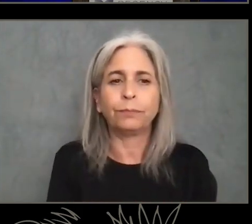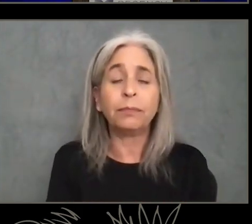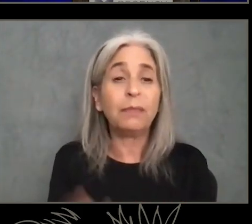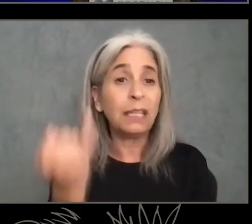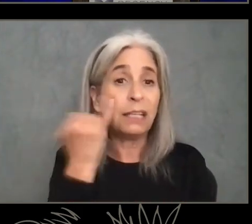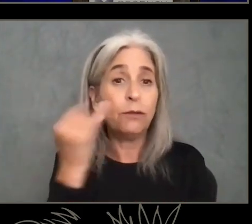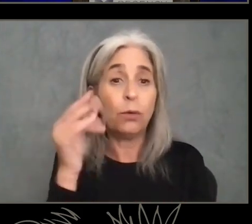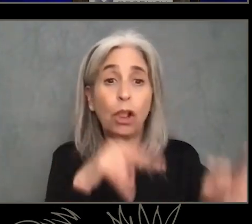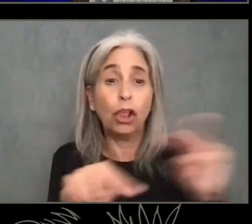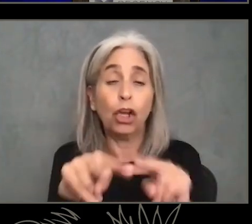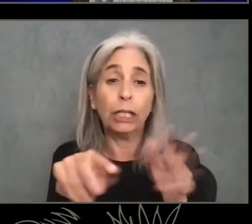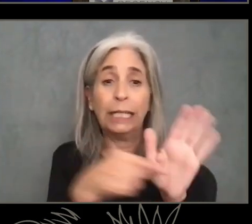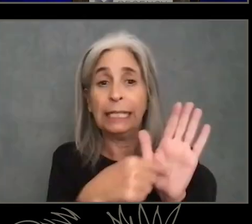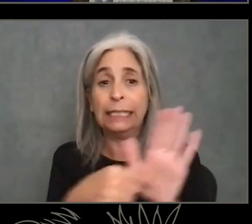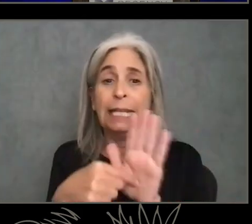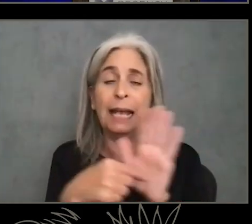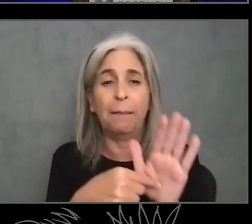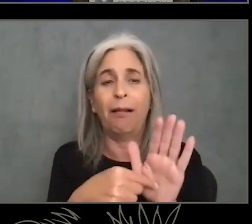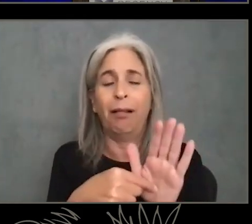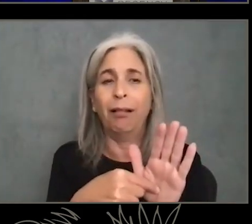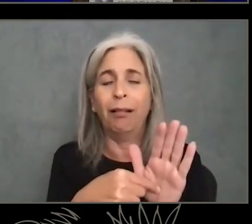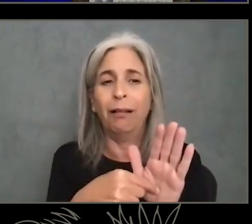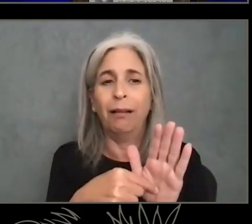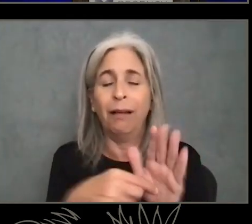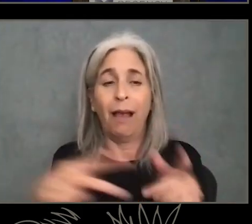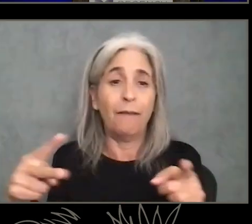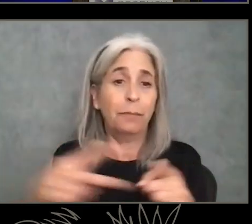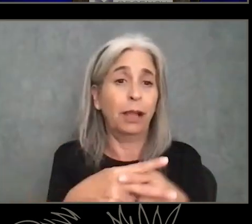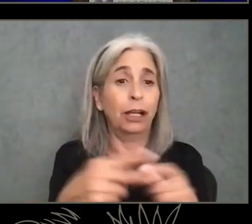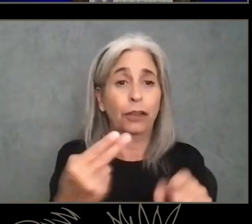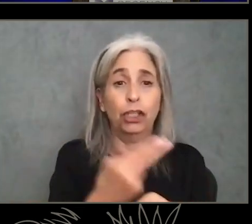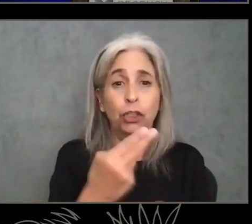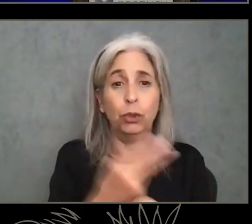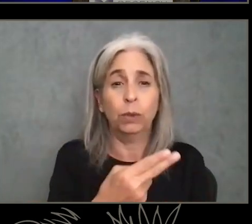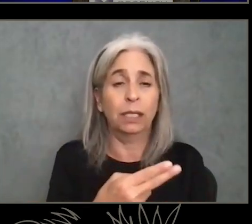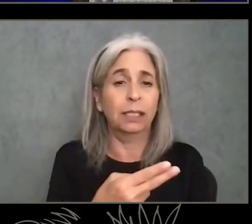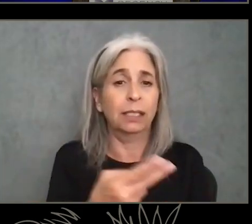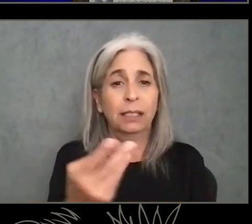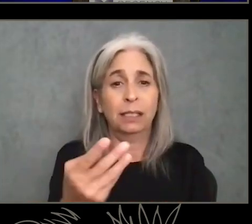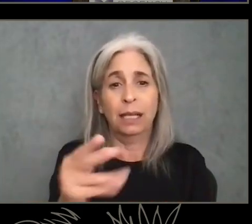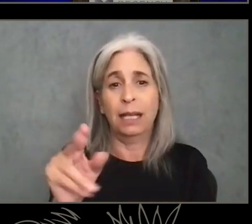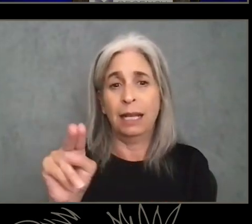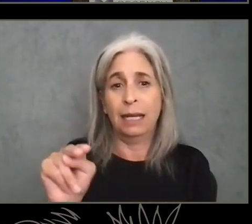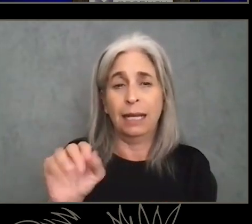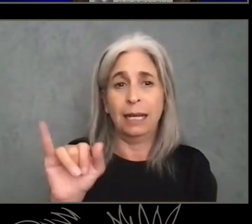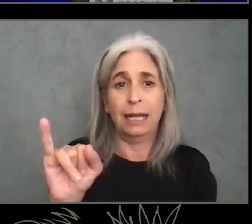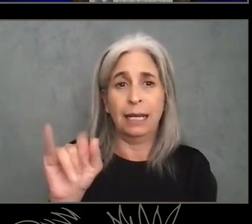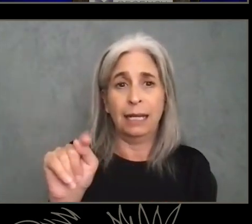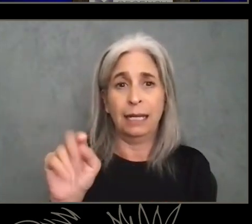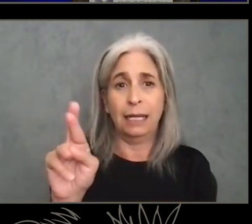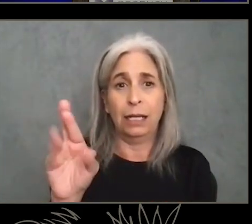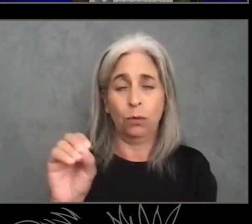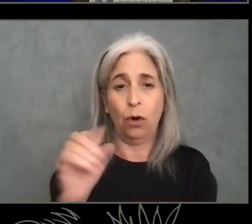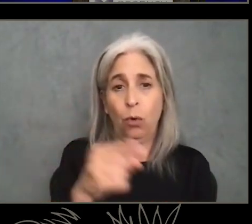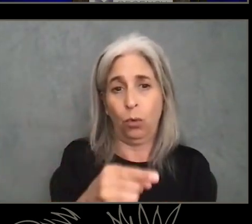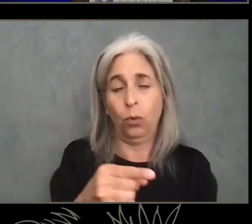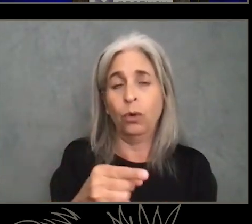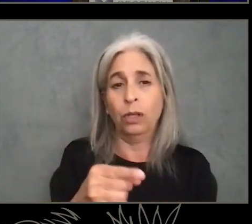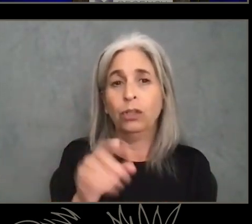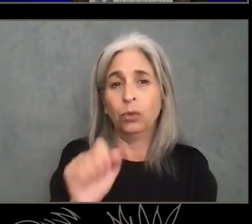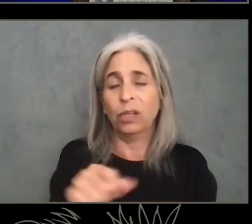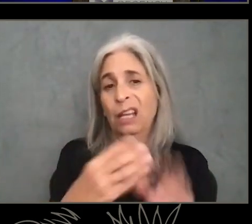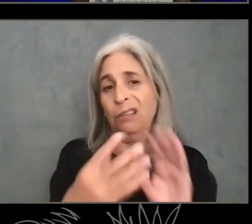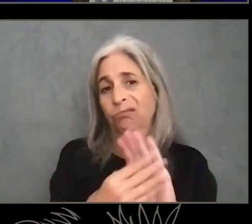If you'd like to look at an example of a plugin that uses, mentioned before about Nitro, I maintain a plugin that